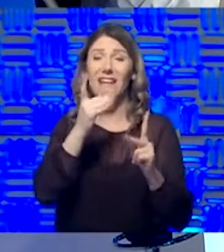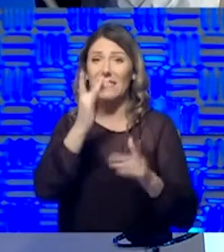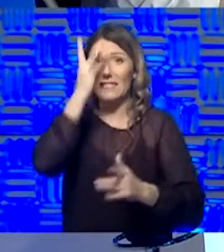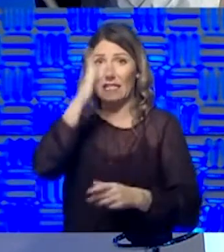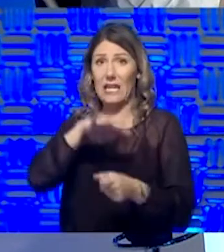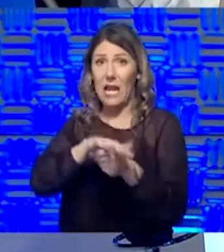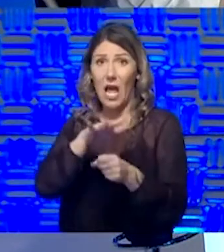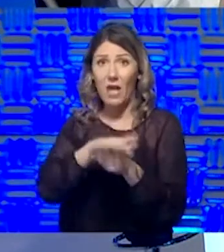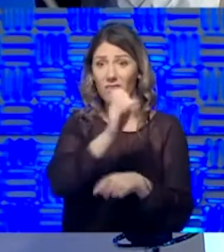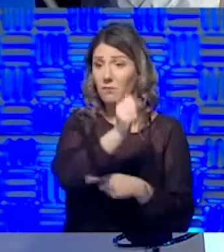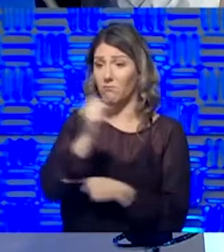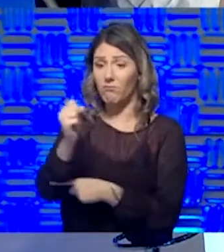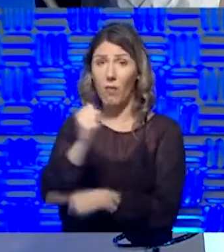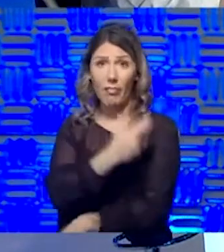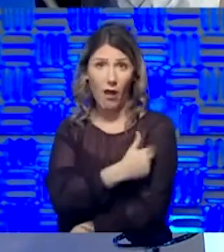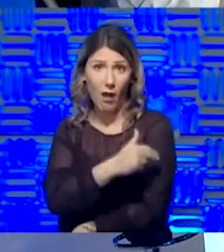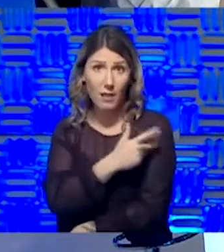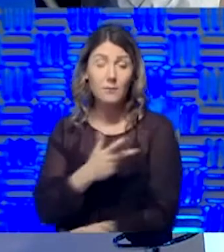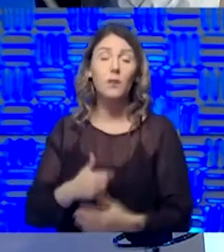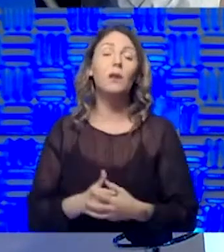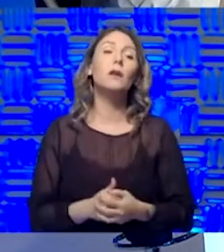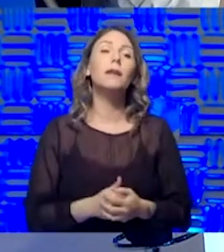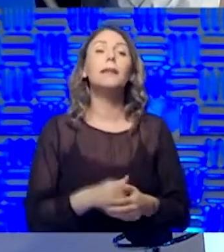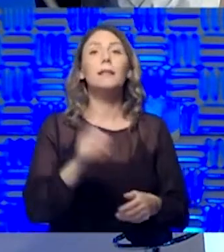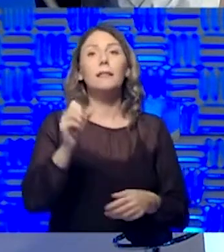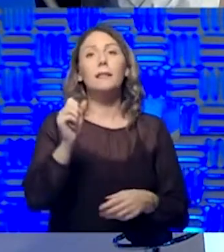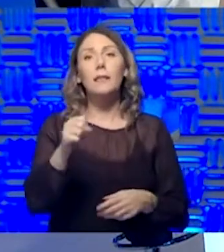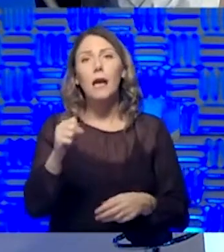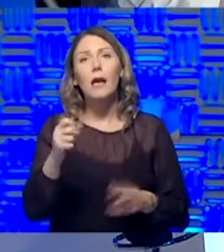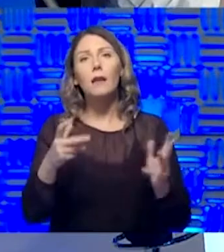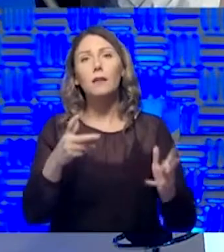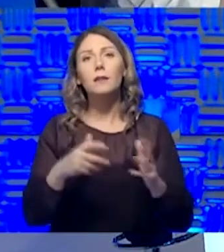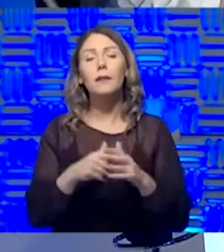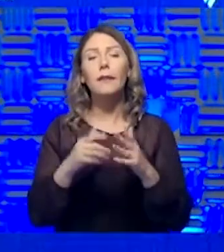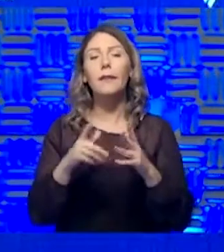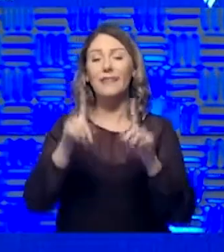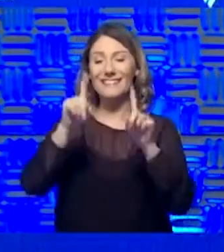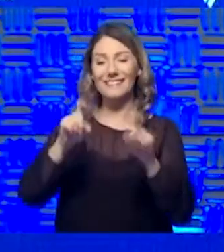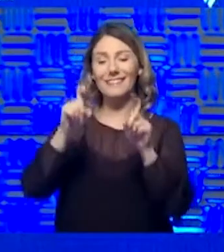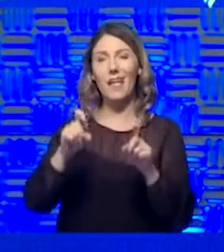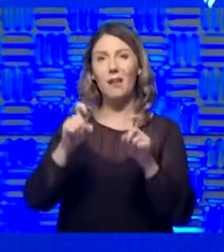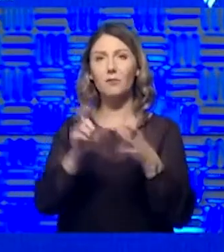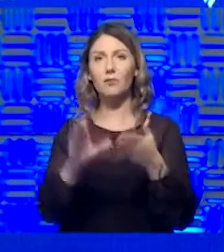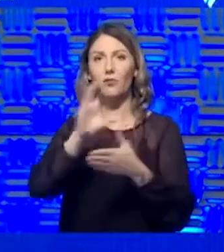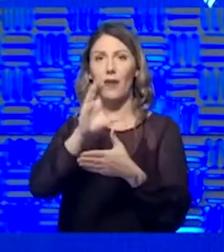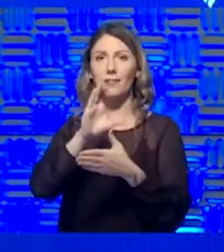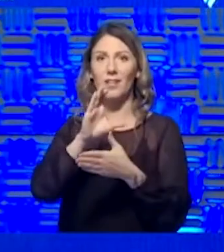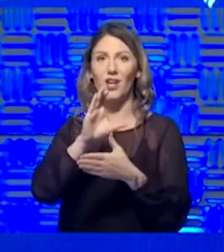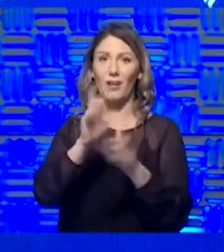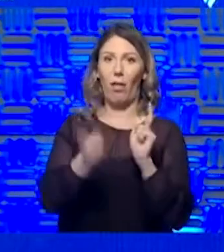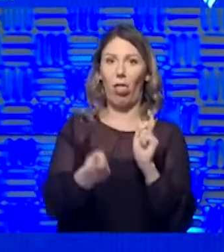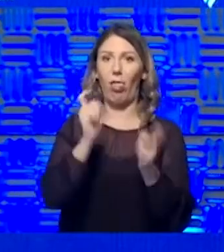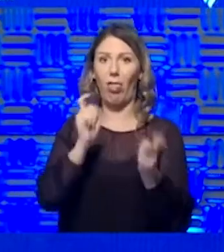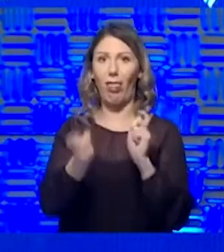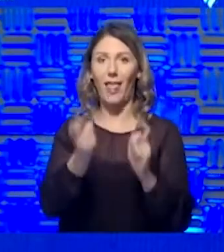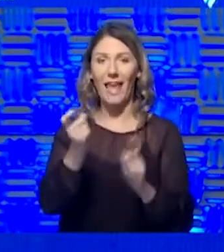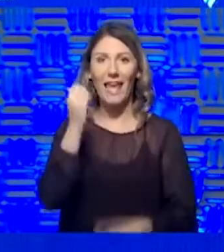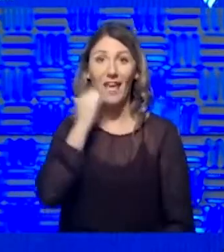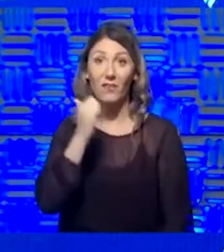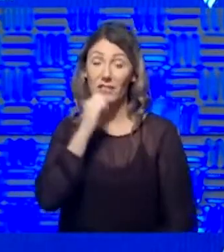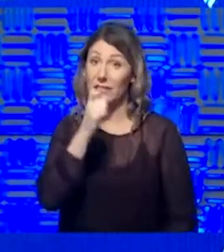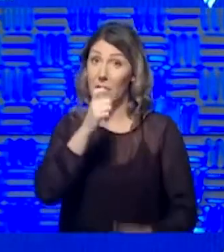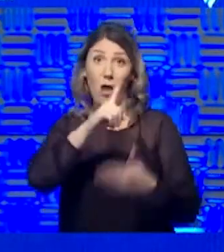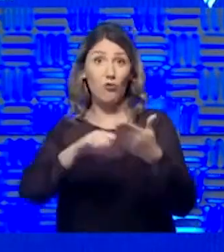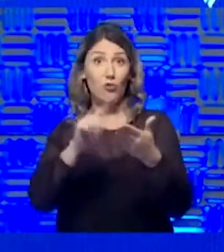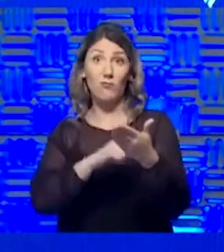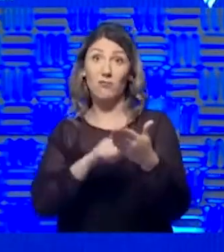be hospitalized? Yeah, so, you know, the testing criteria tends to move every day, and that's not a criticism,